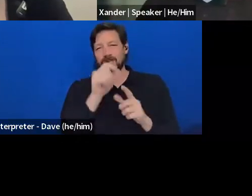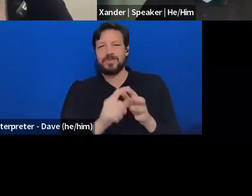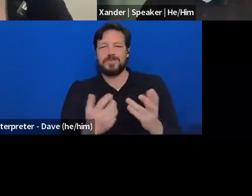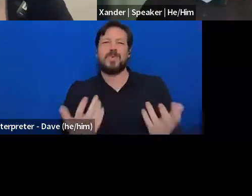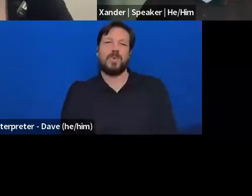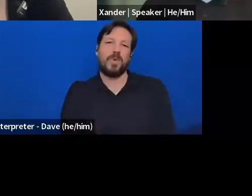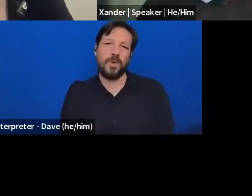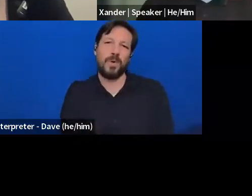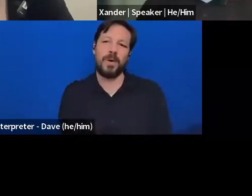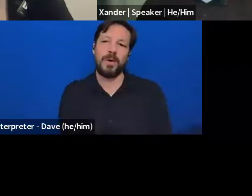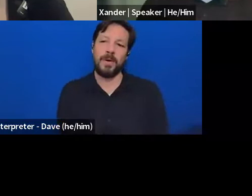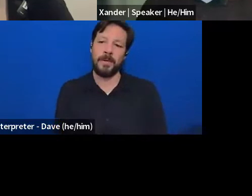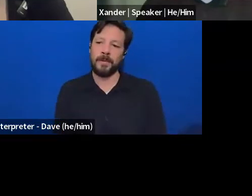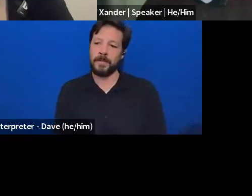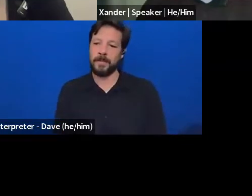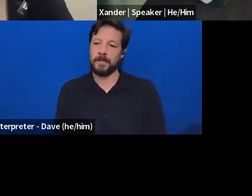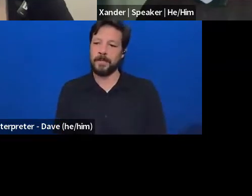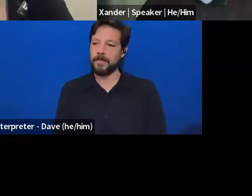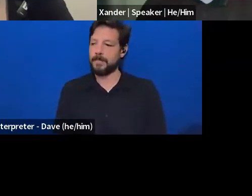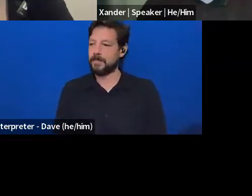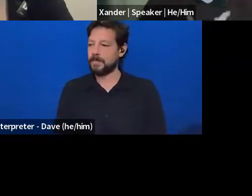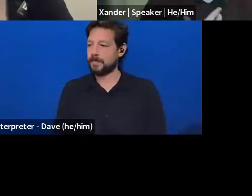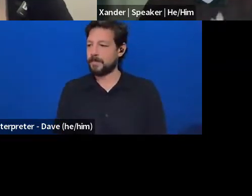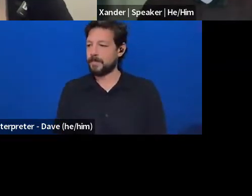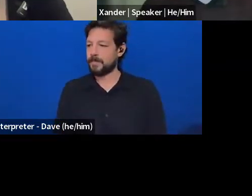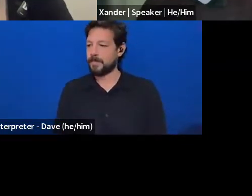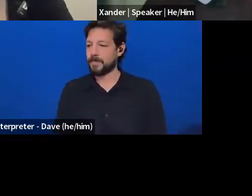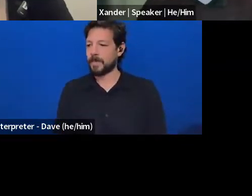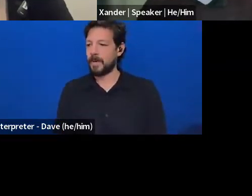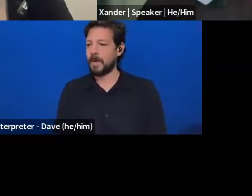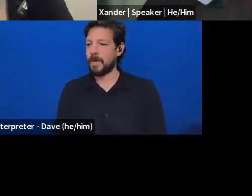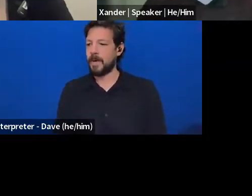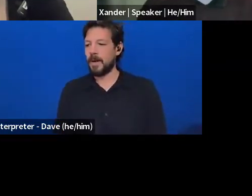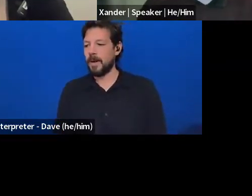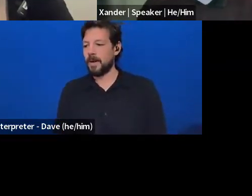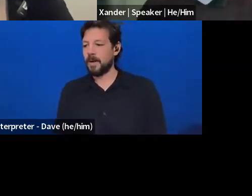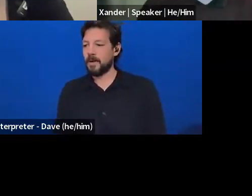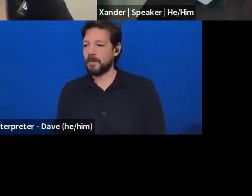where it probably would have been